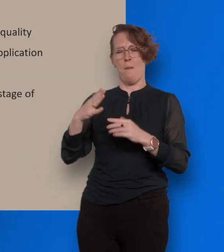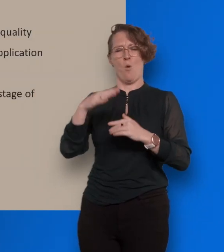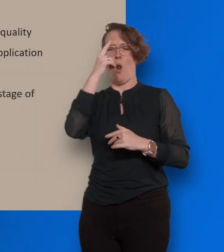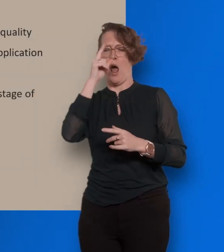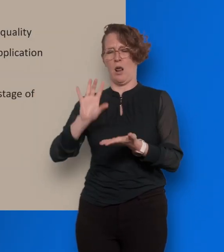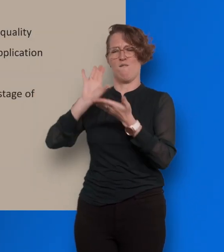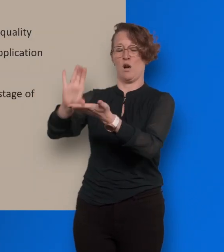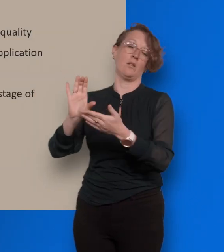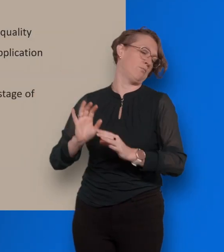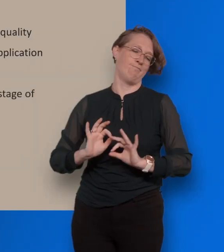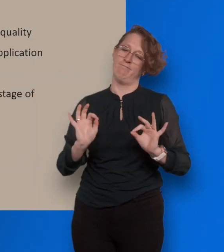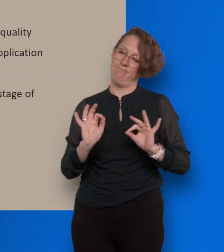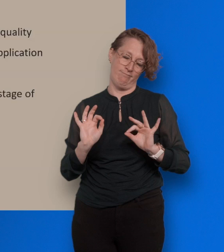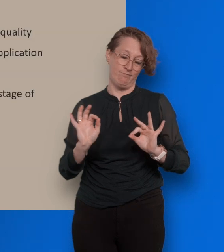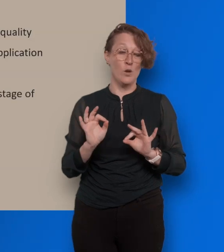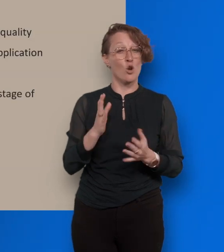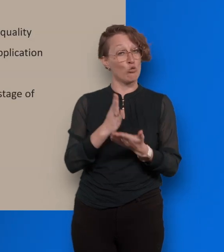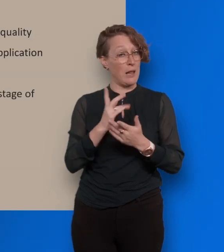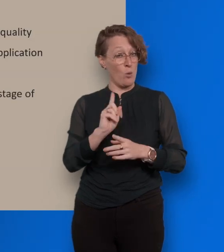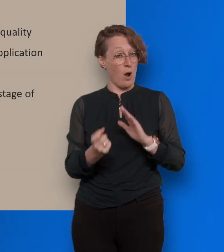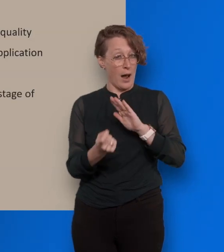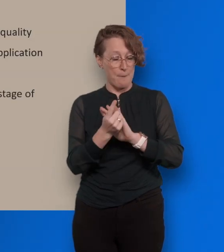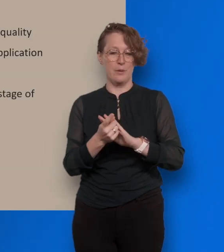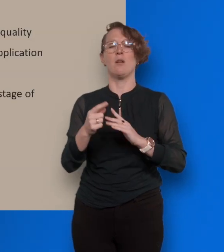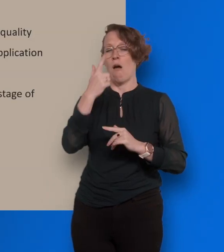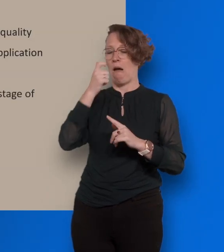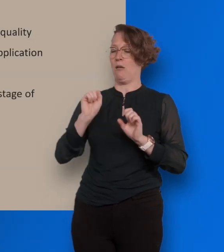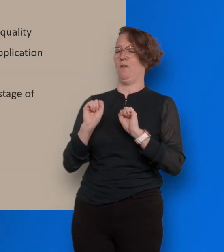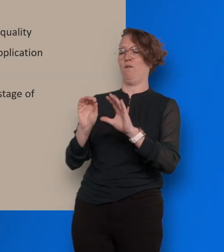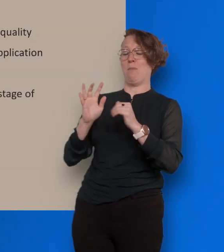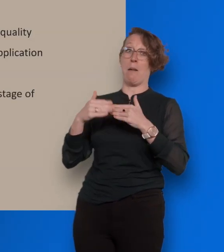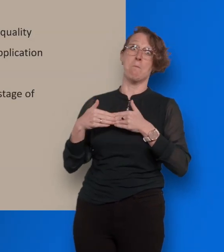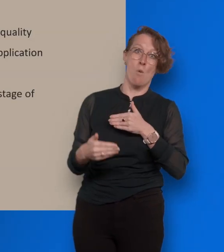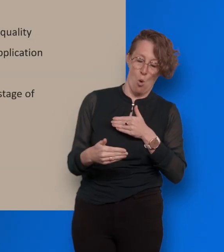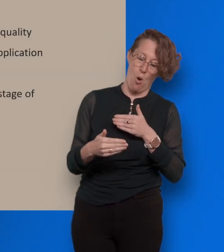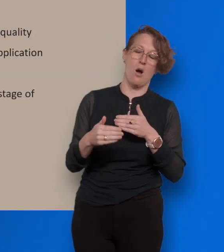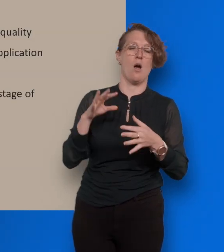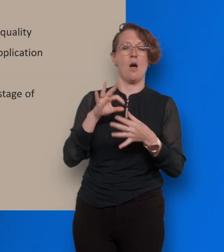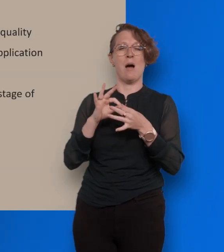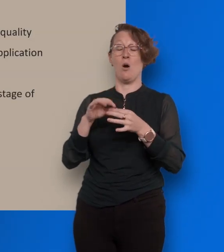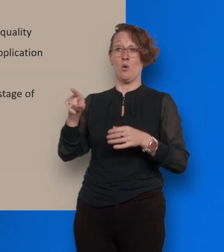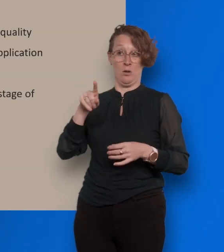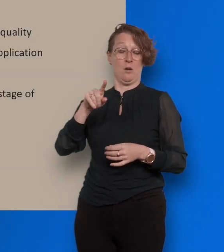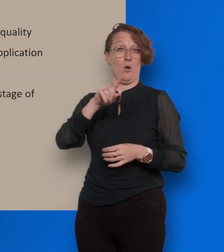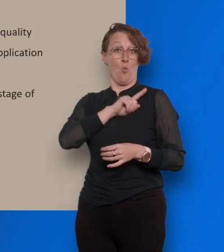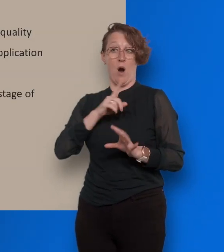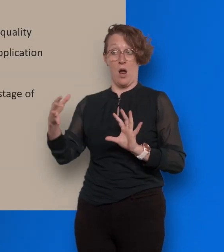we've found with this, it allows us to be able to give more feedback to applicants about the reasons for their application if